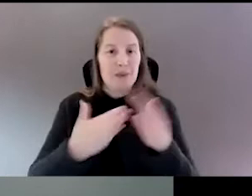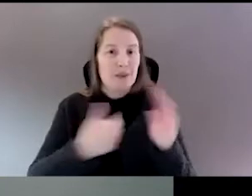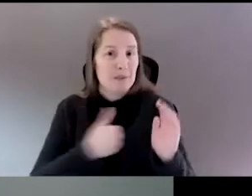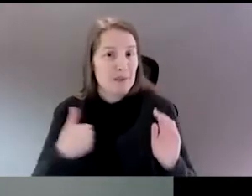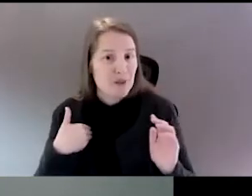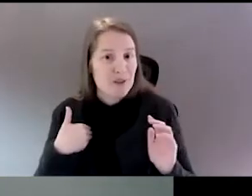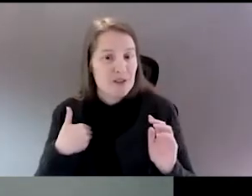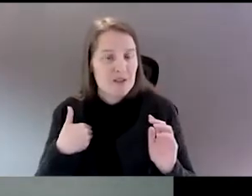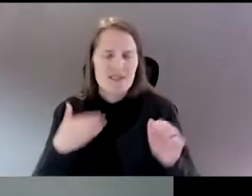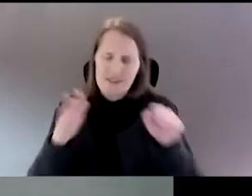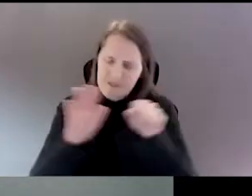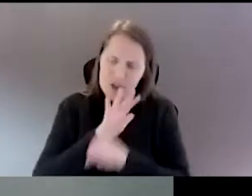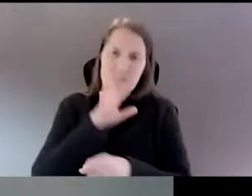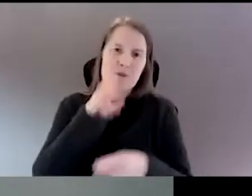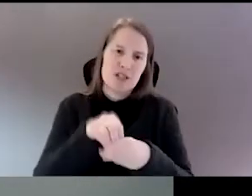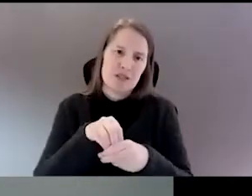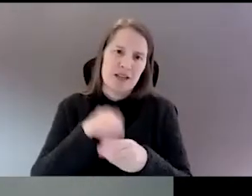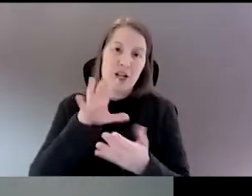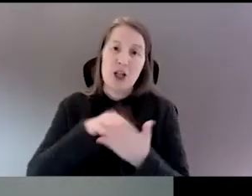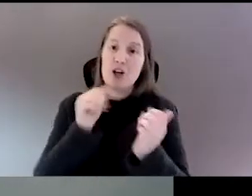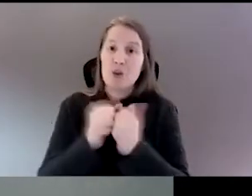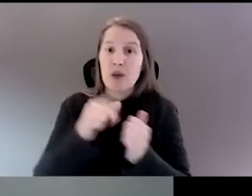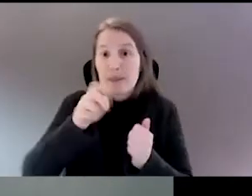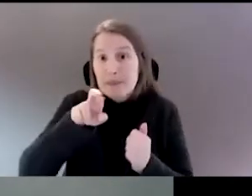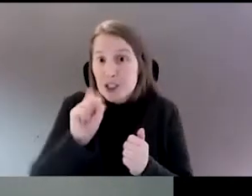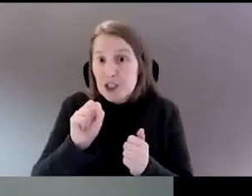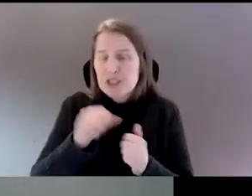participate and learn with their peers, and that all